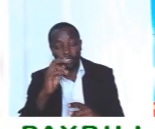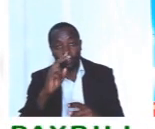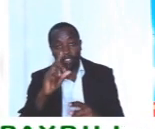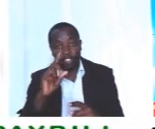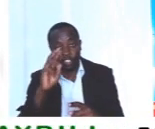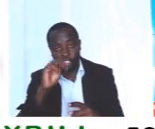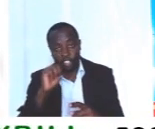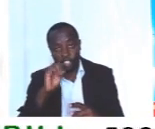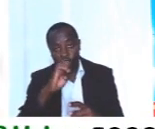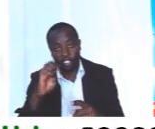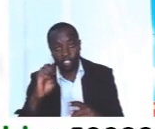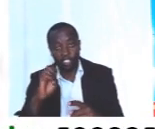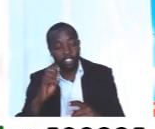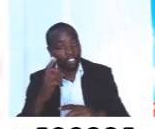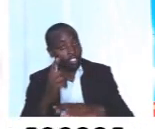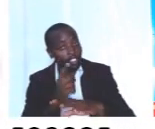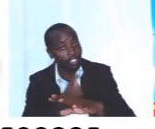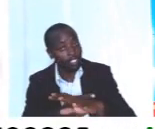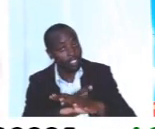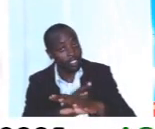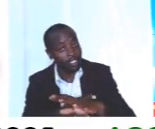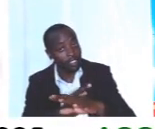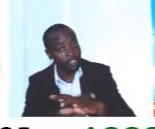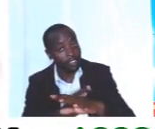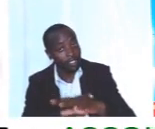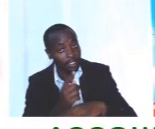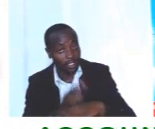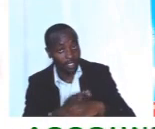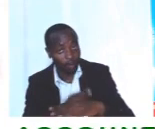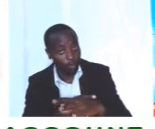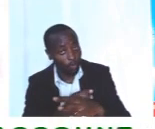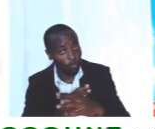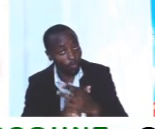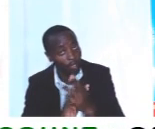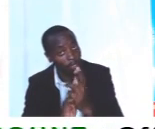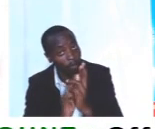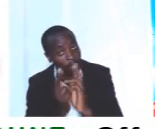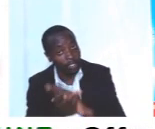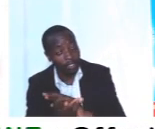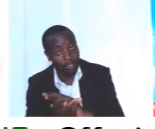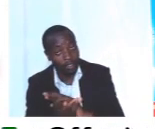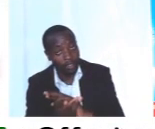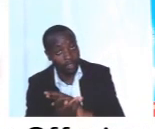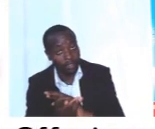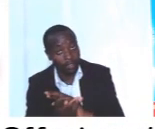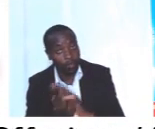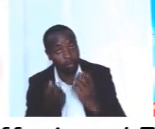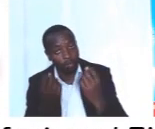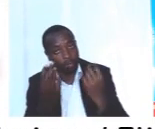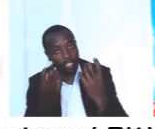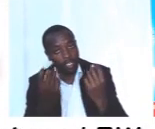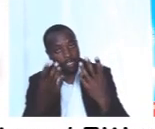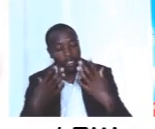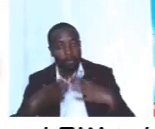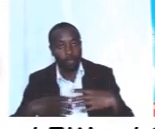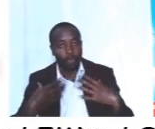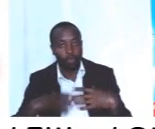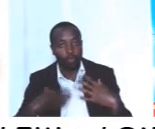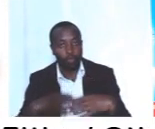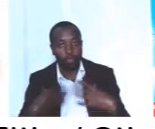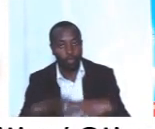Chastening is a time of repenting. Many people seem to assume that once they